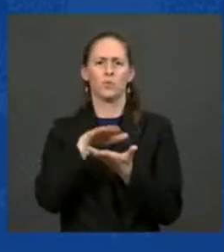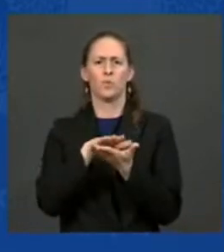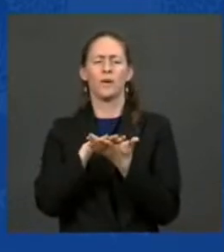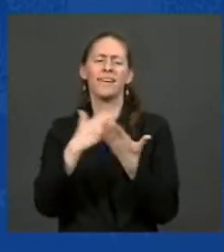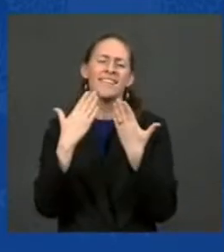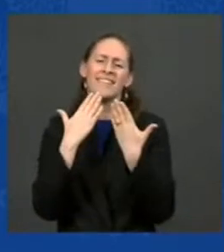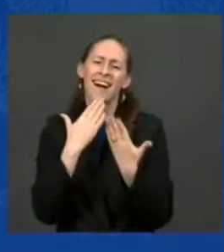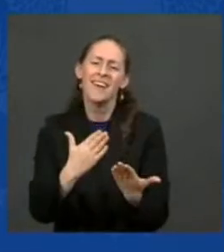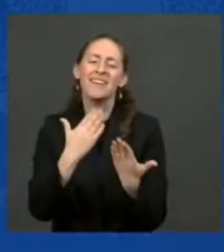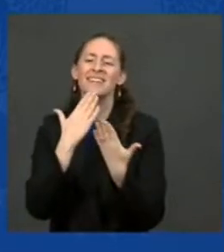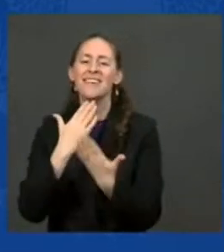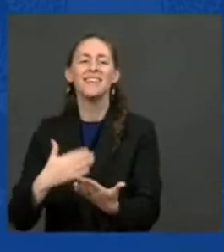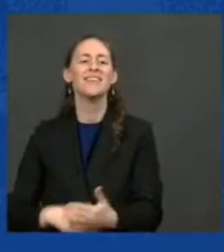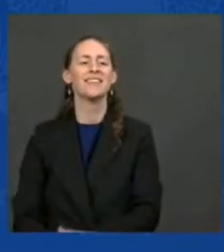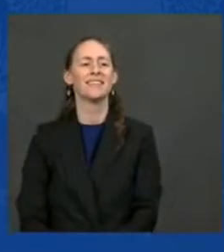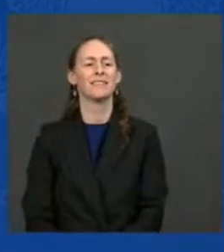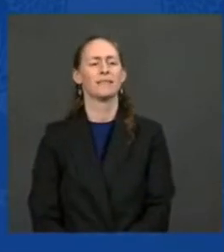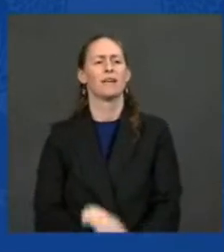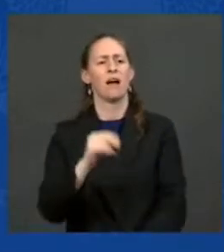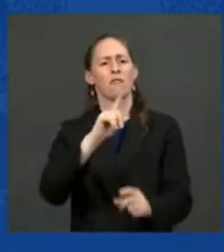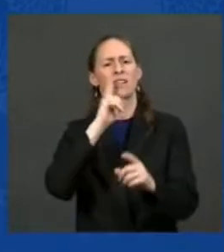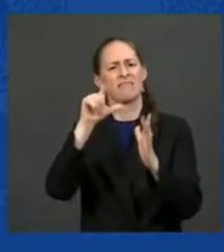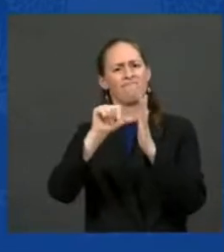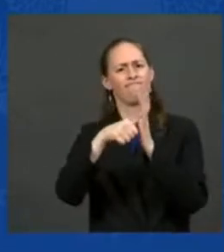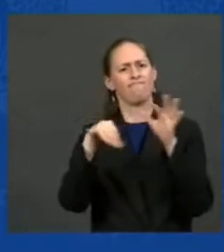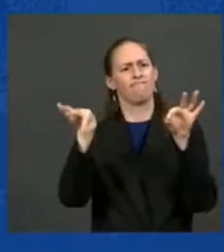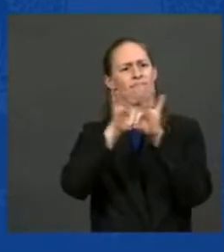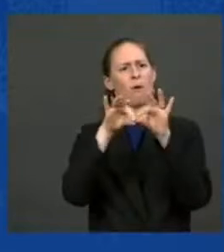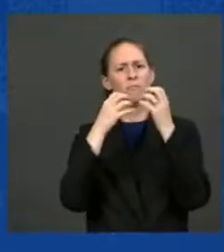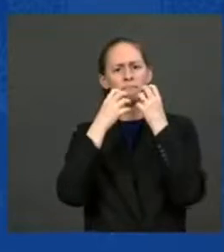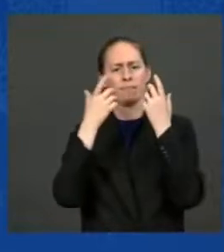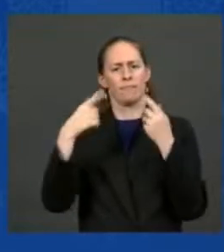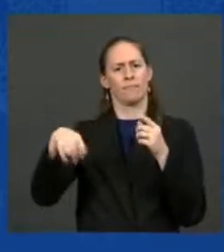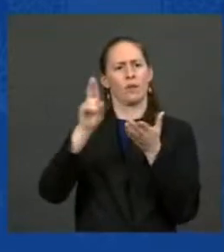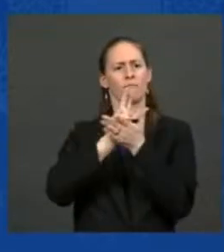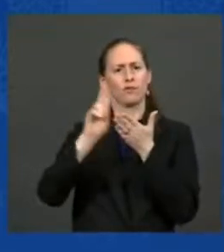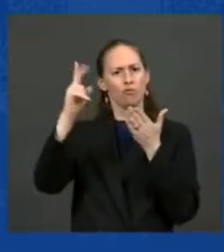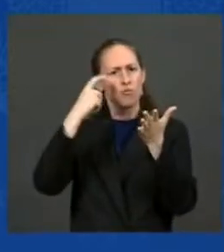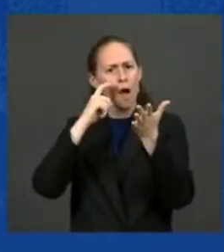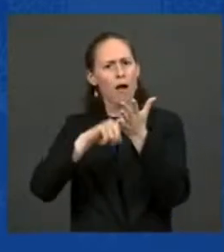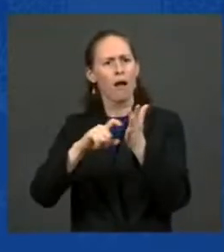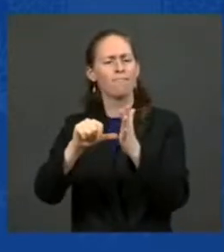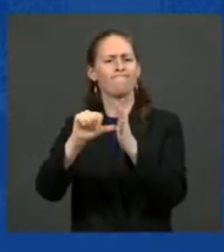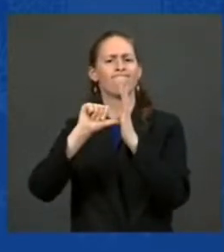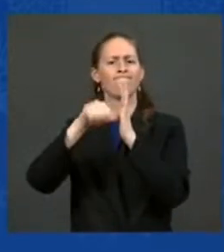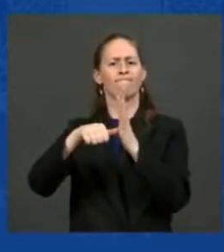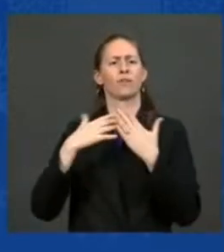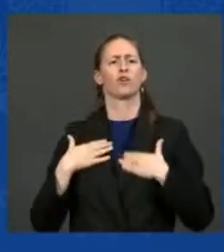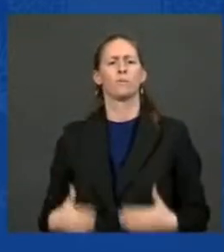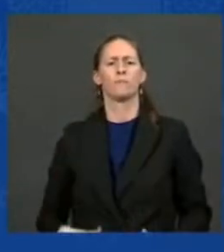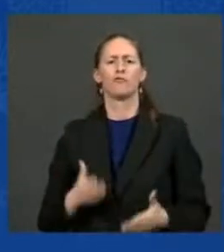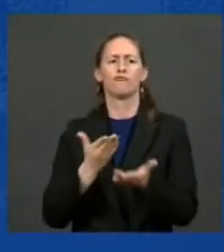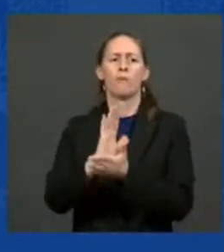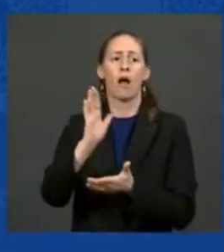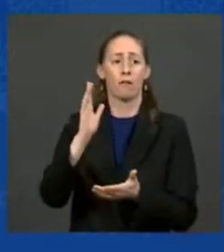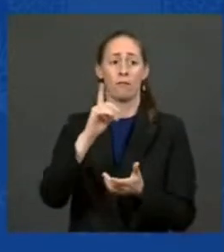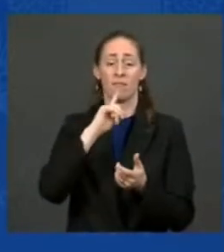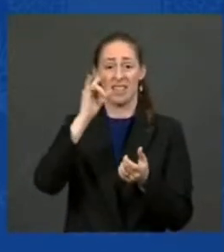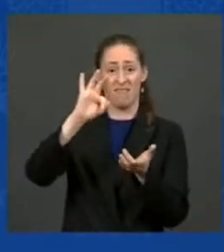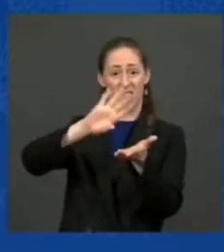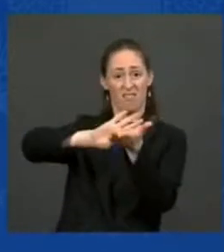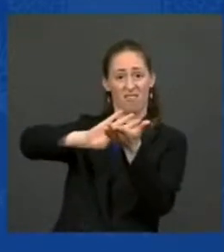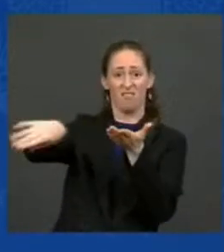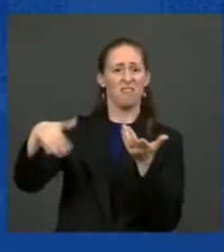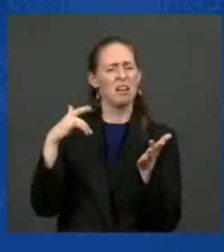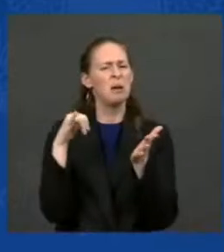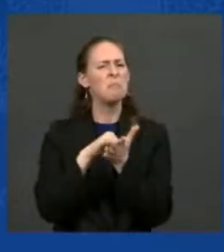The great Human Rights Institute, which is, of course, something that all of us are so deeply proud of, would never have happened without you. And so thank you immensely,